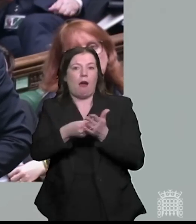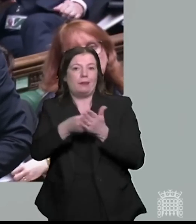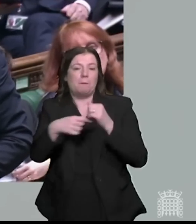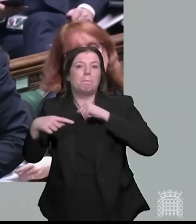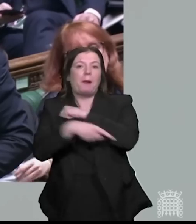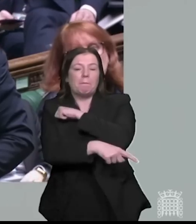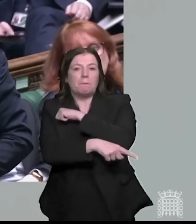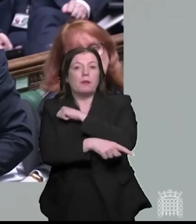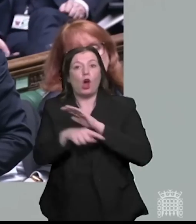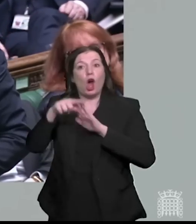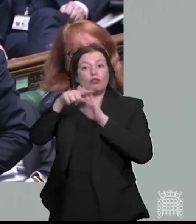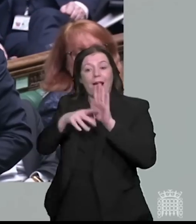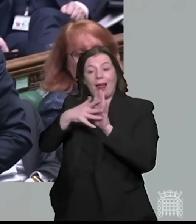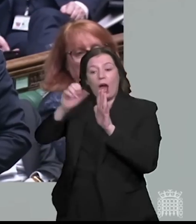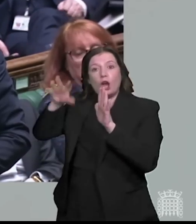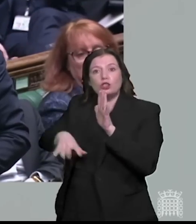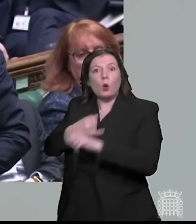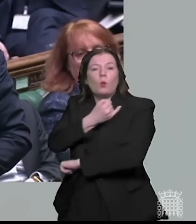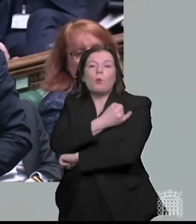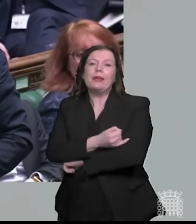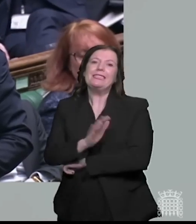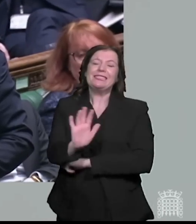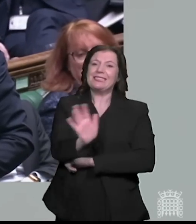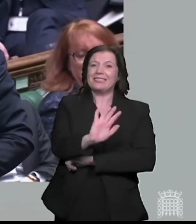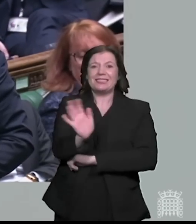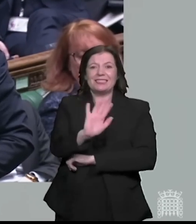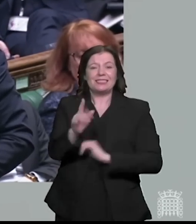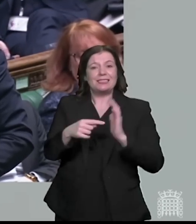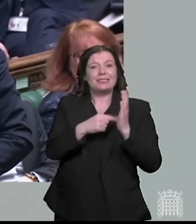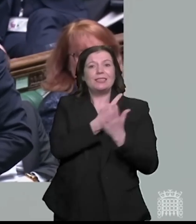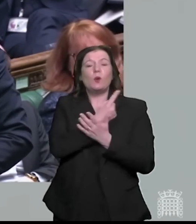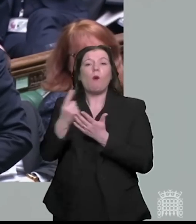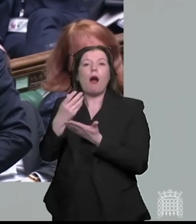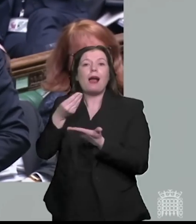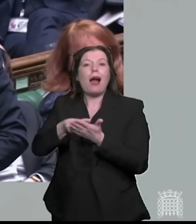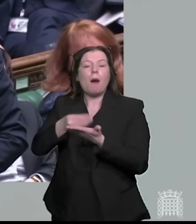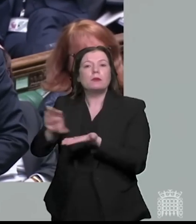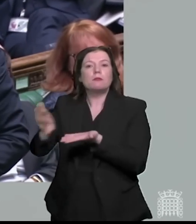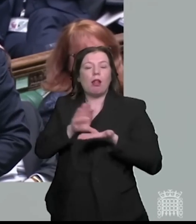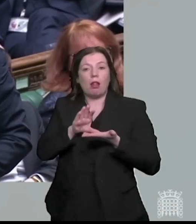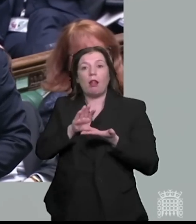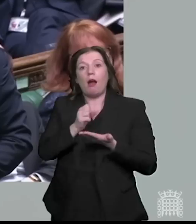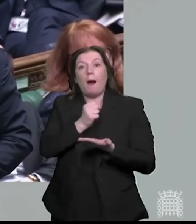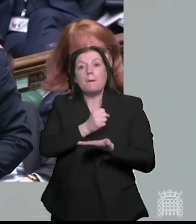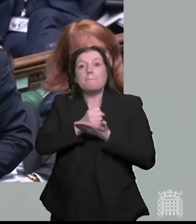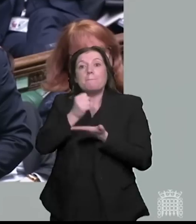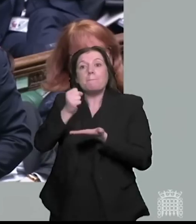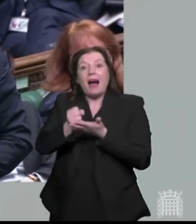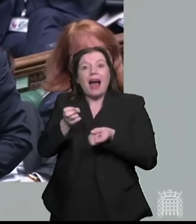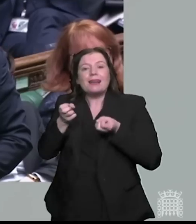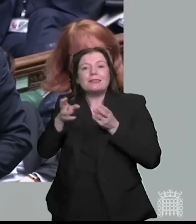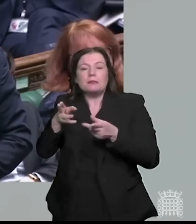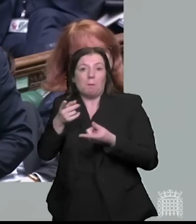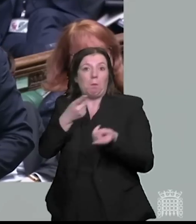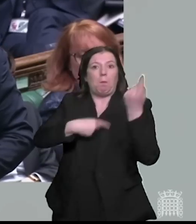not weaken regulation. Do not weaken Tier 1 capital. Do not return the banking system